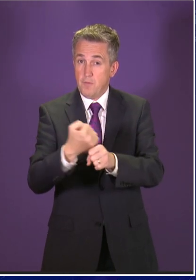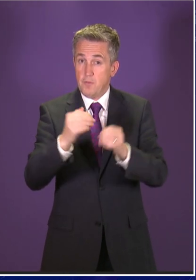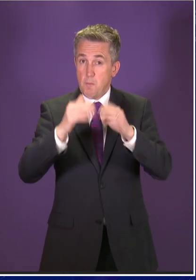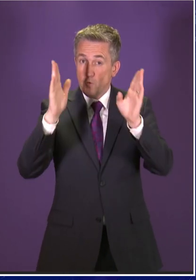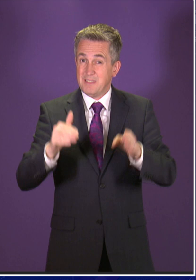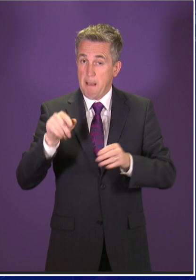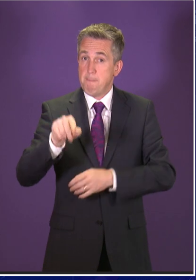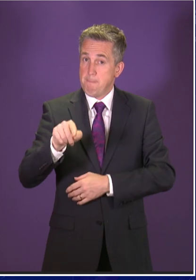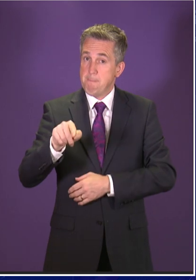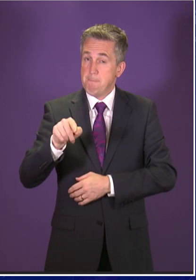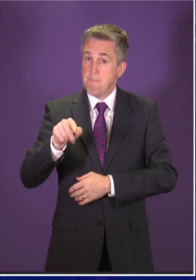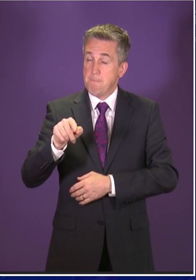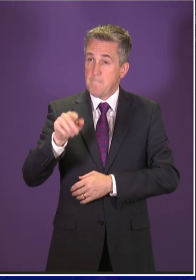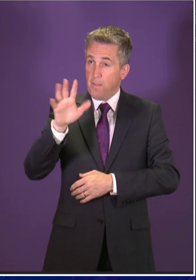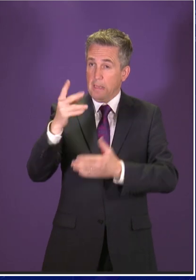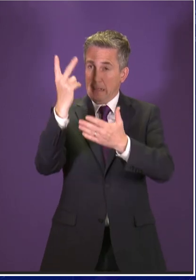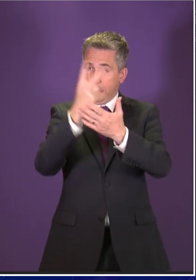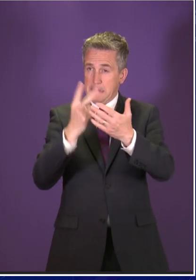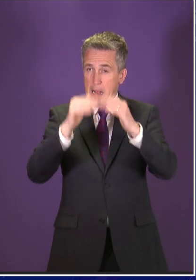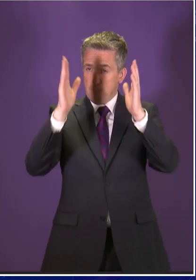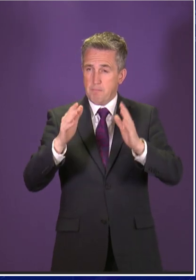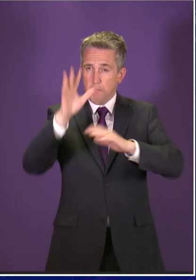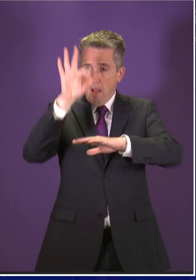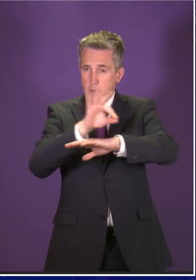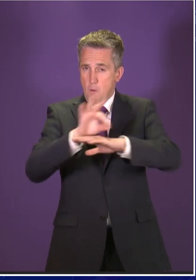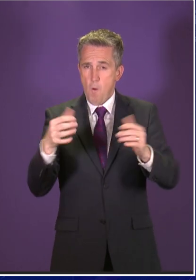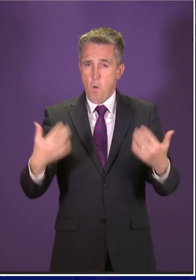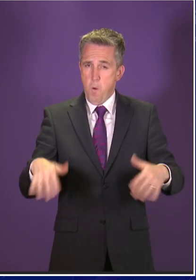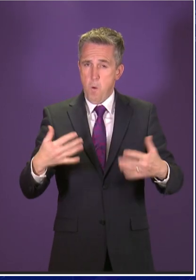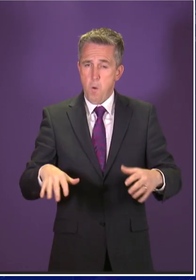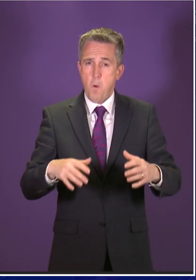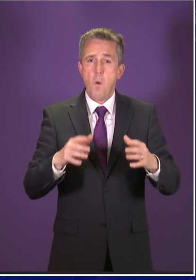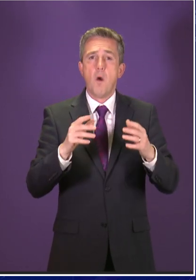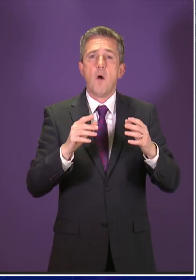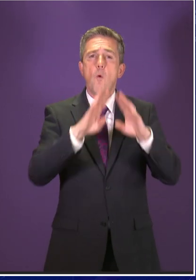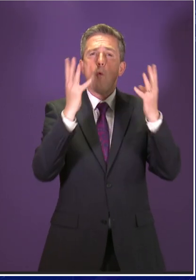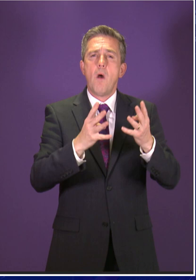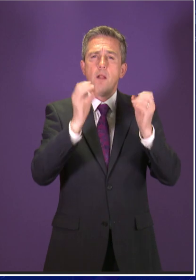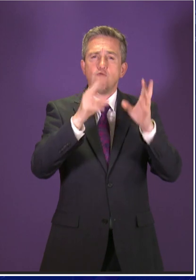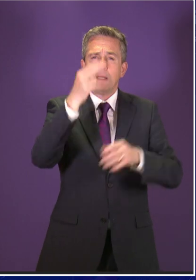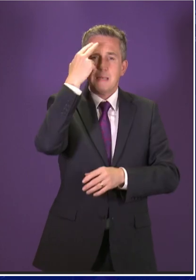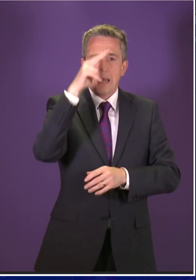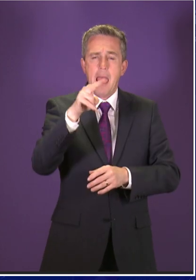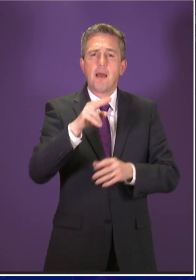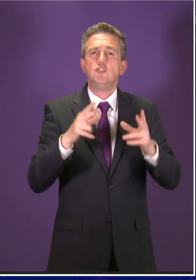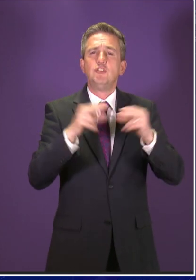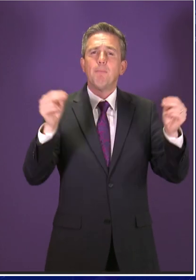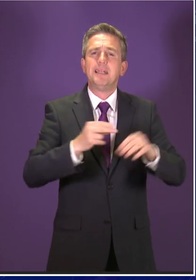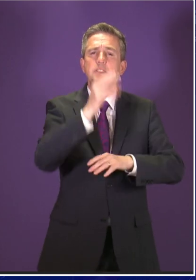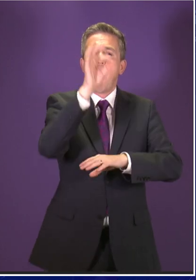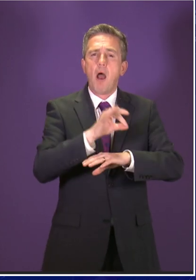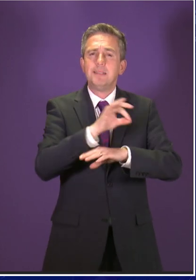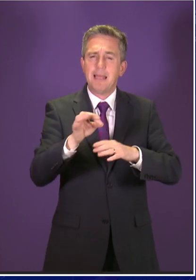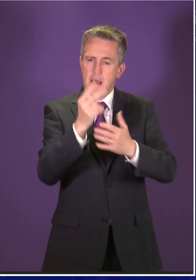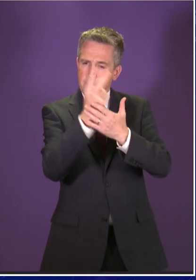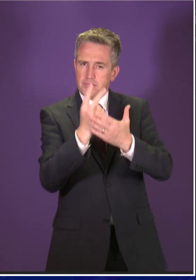The building itself is a showcase of design, thanks to world-renowned Japanese architect Kengo Kuma, and it's also the